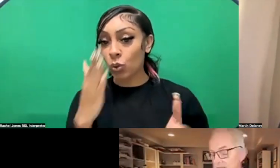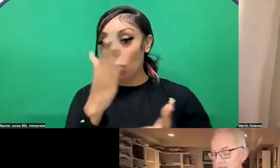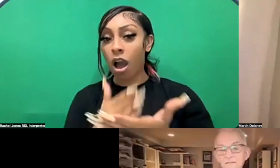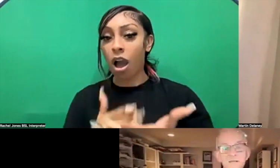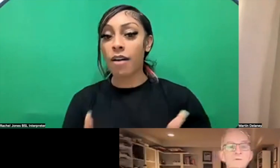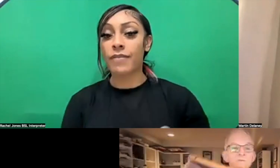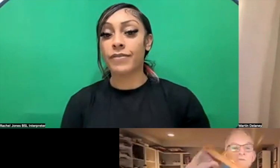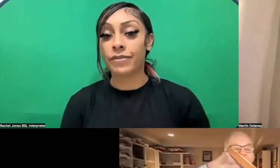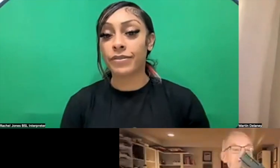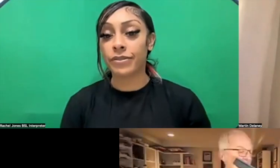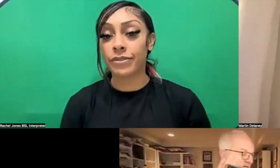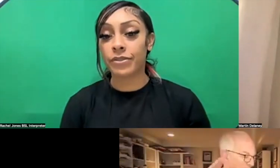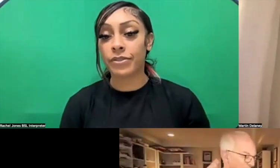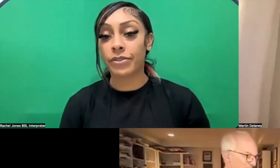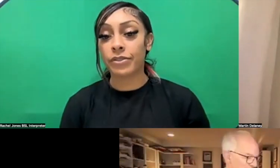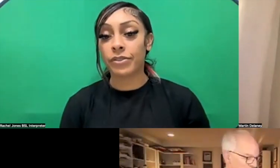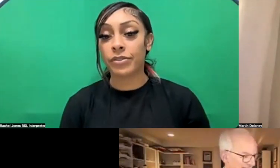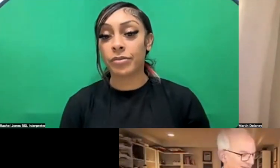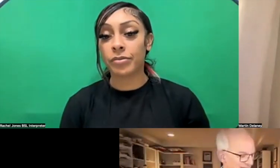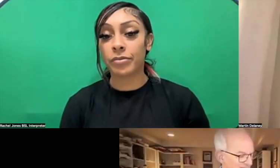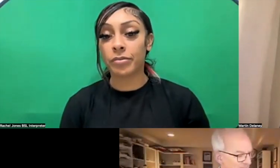still has the same. Whoops, I'm holding it upside down.